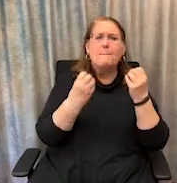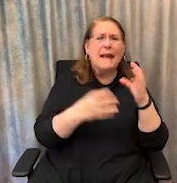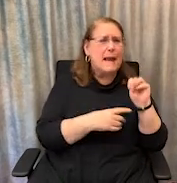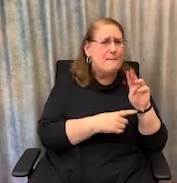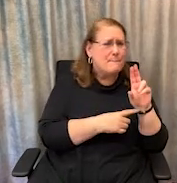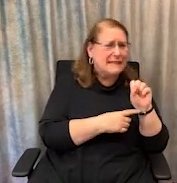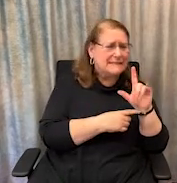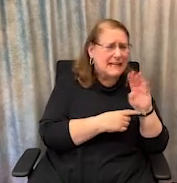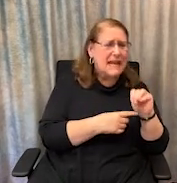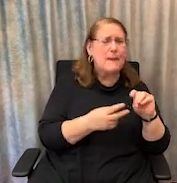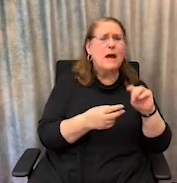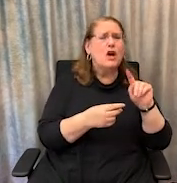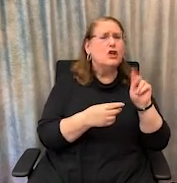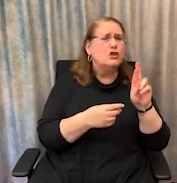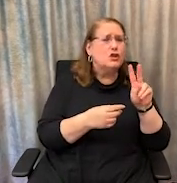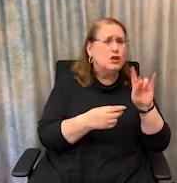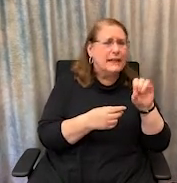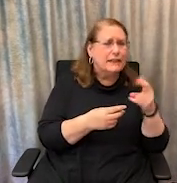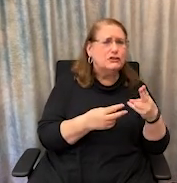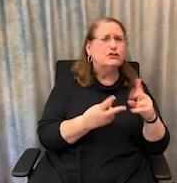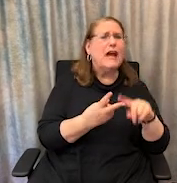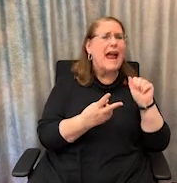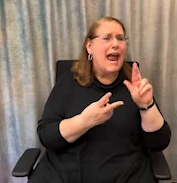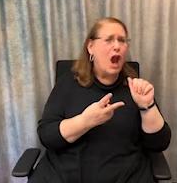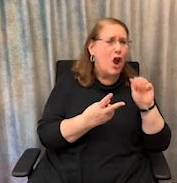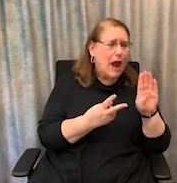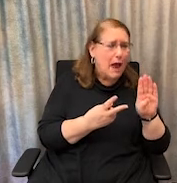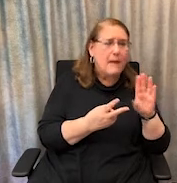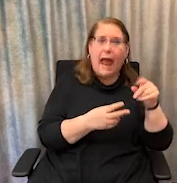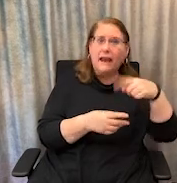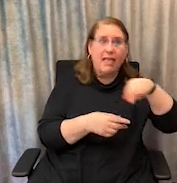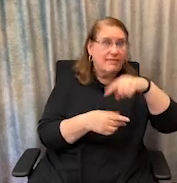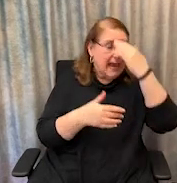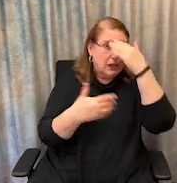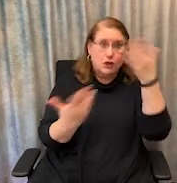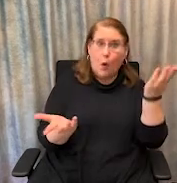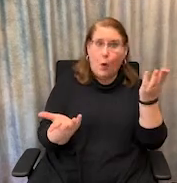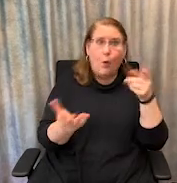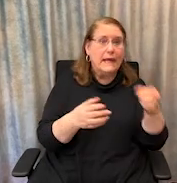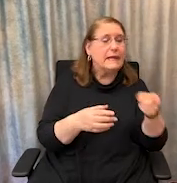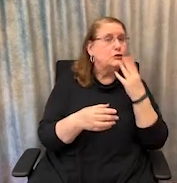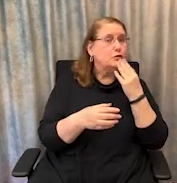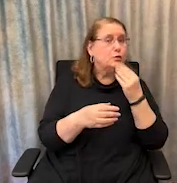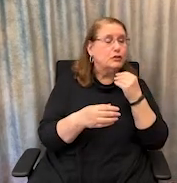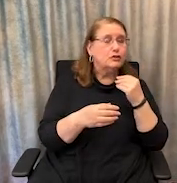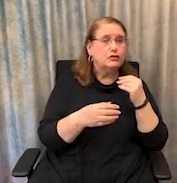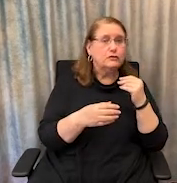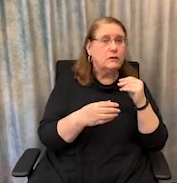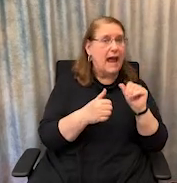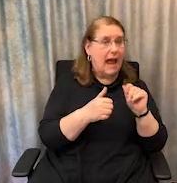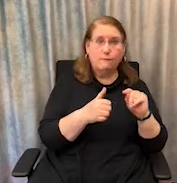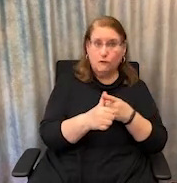a lot of Muslim people with Turkish or Arab background. And they didn't know at the beginning that he was Jewish. And